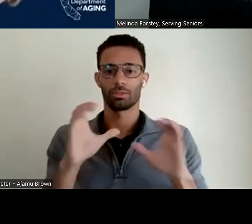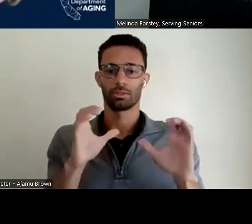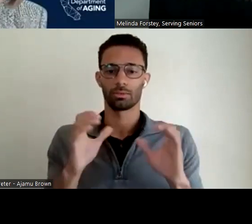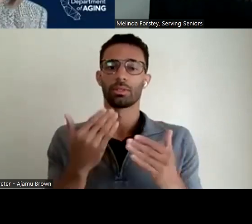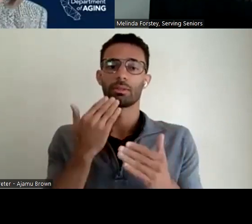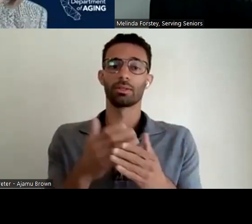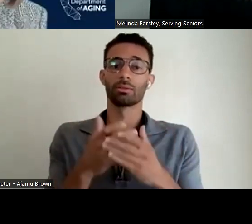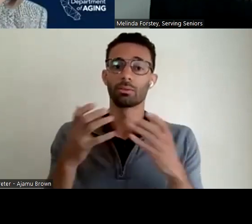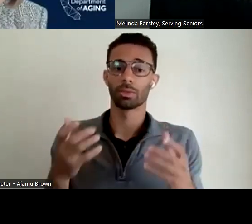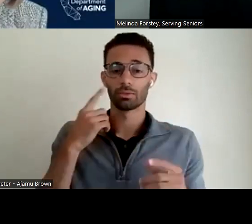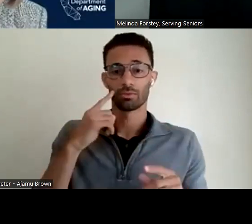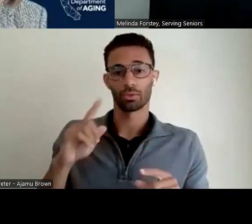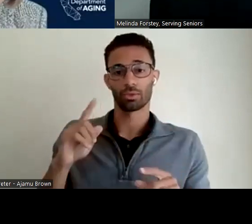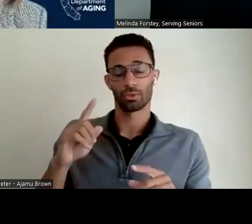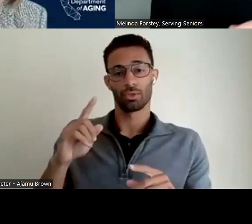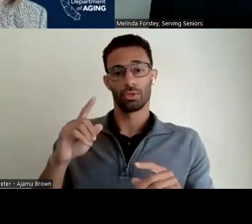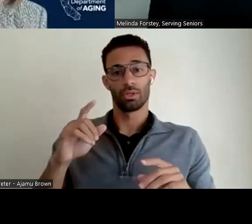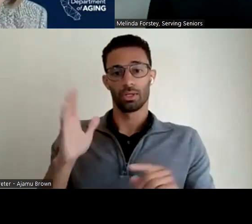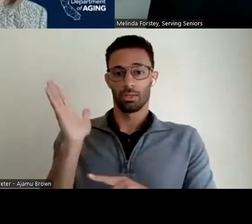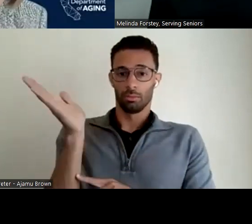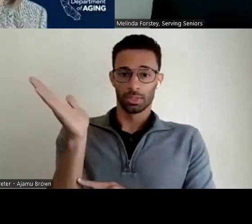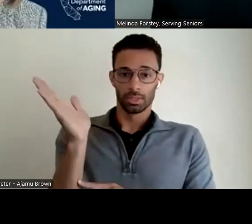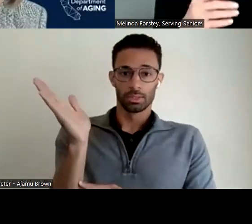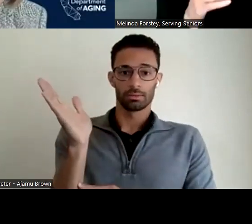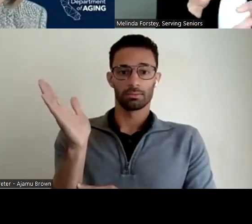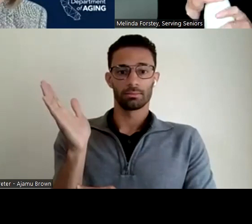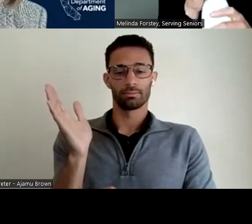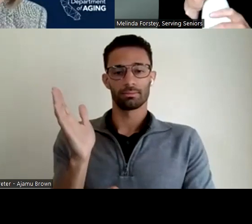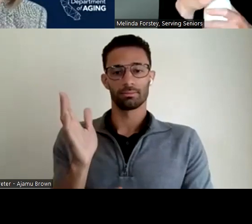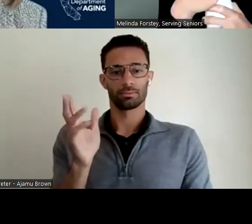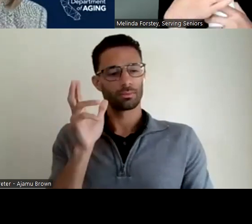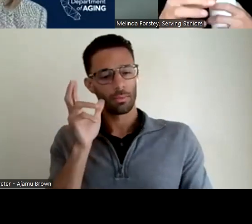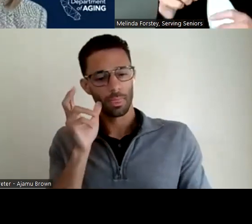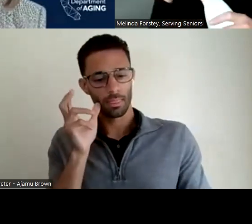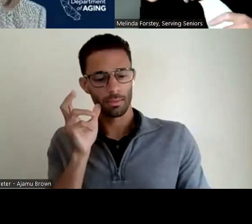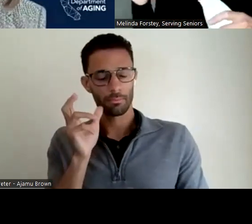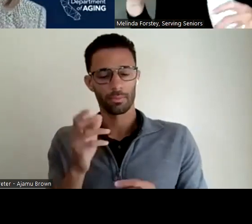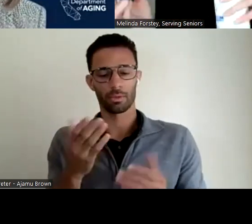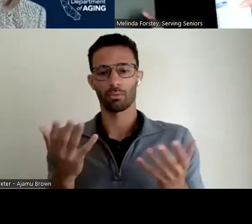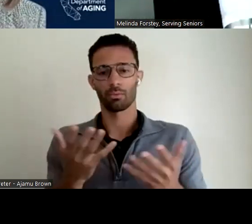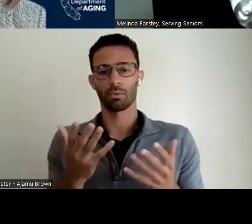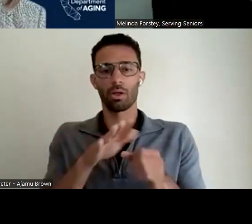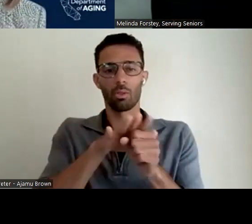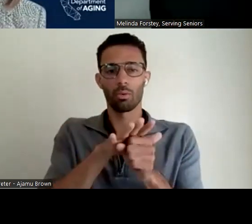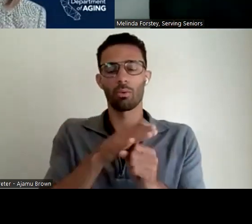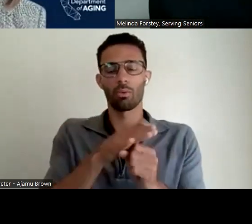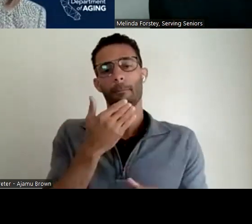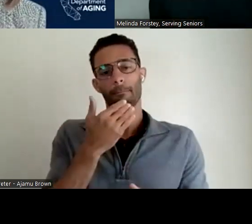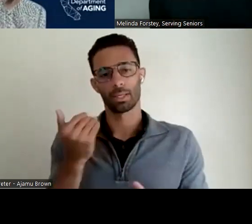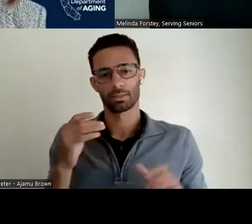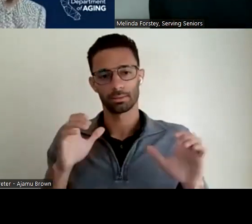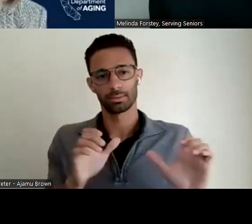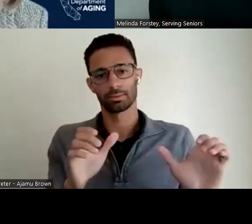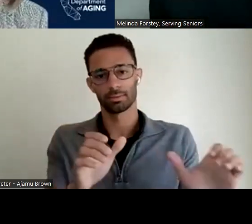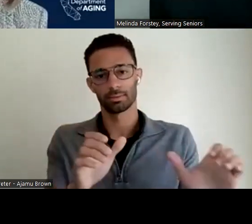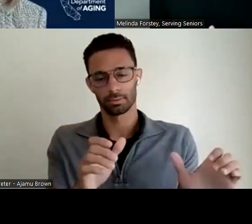for the presentations, really being in listen and mode to hear what some of the local best practices are.